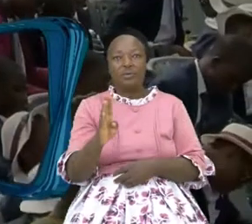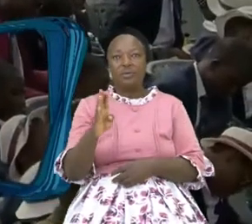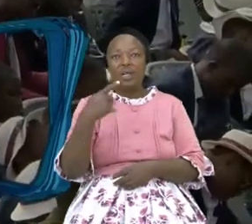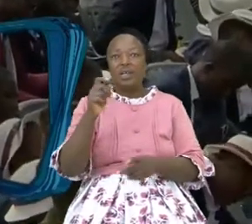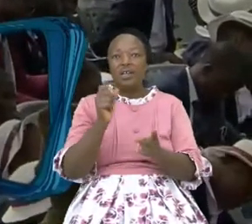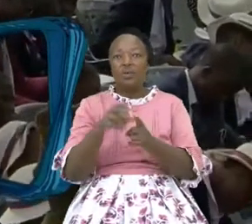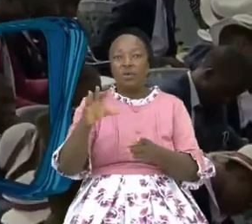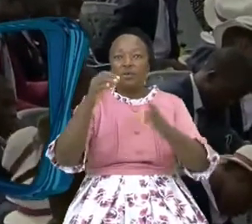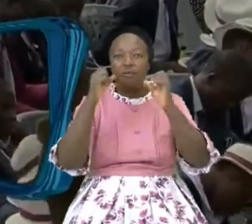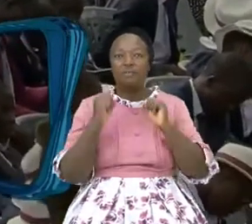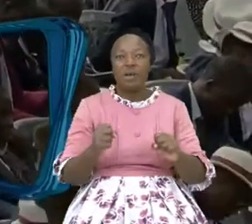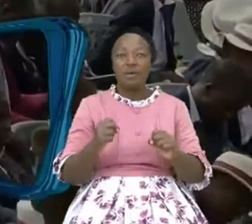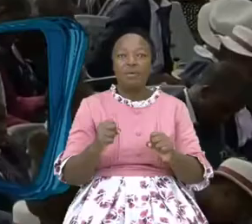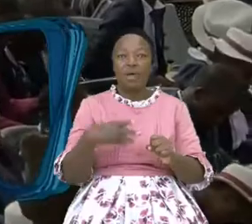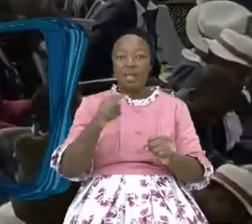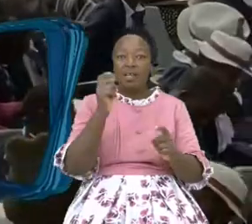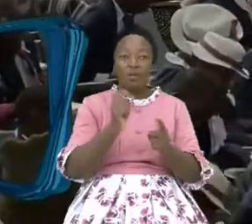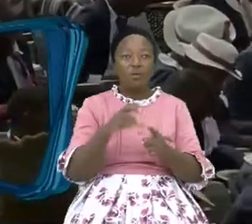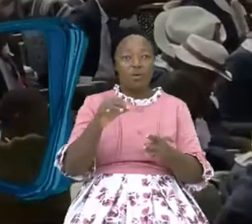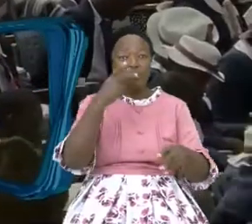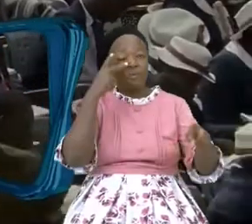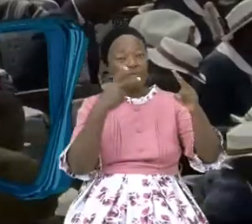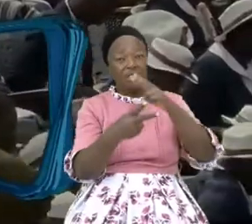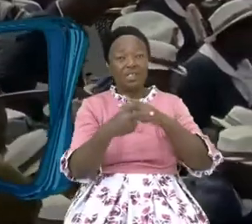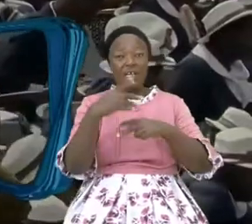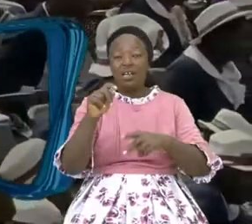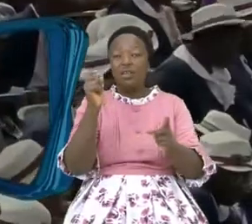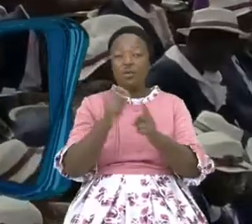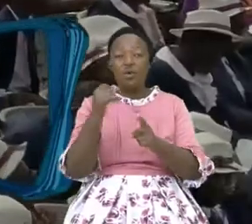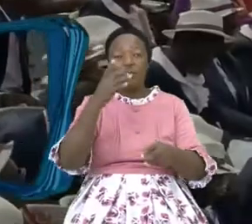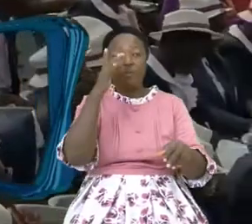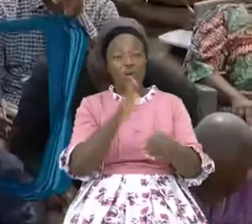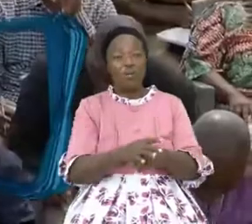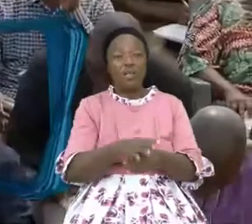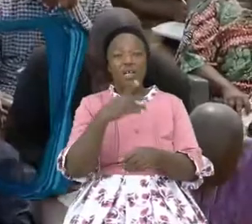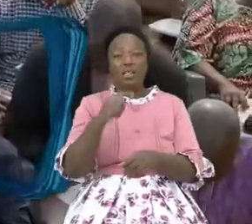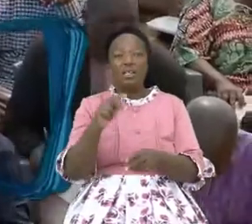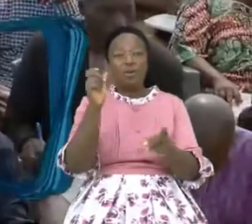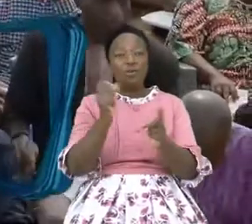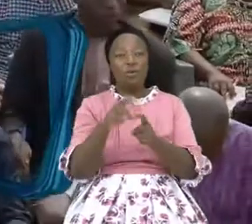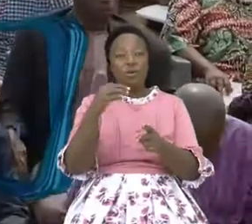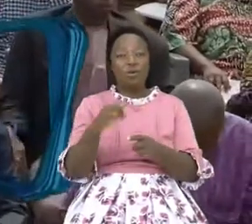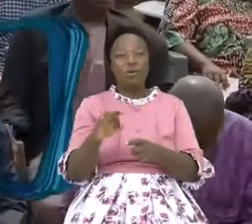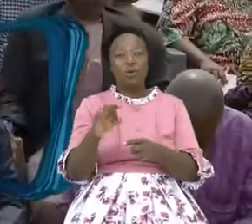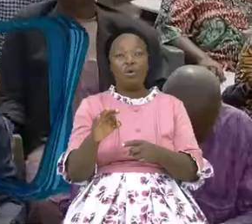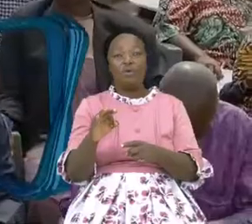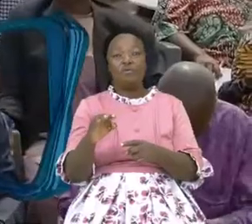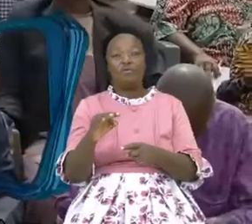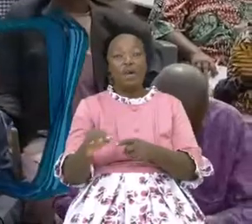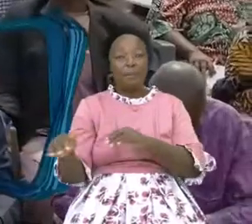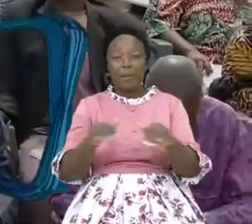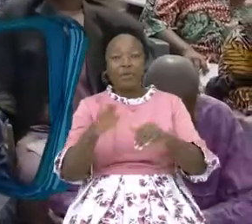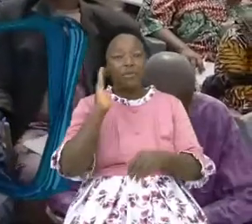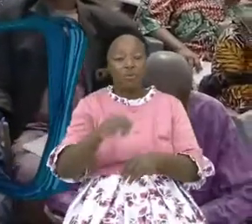word of power, the word of prophecy, the word of promise, the word of performance will prosper in